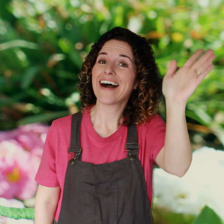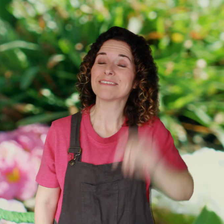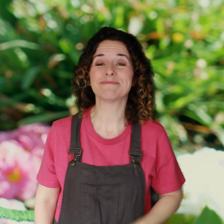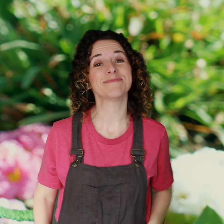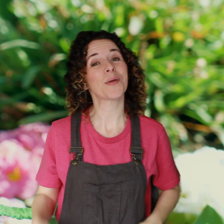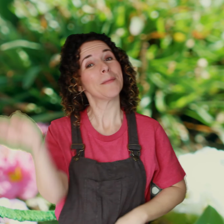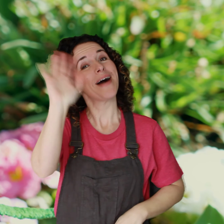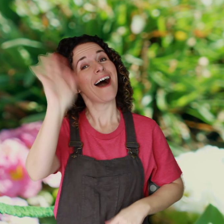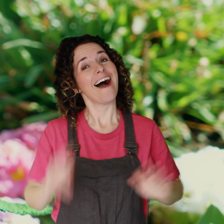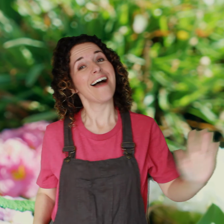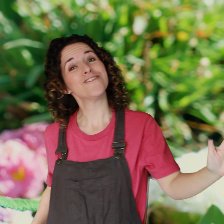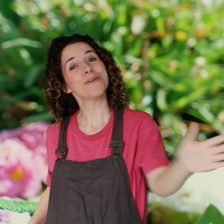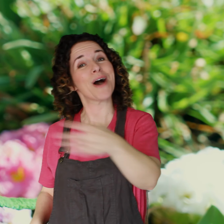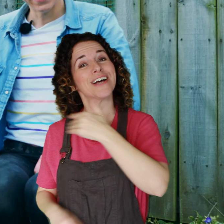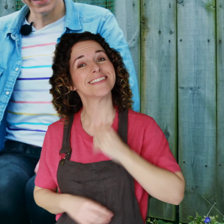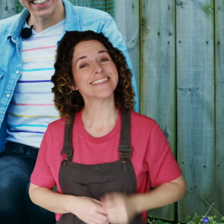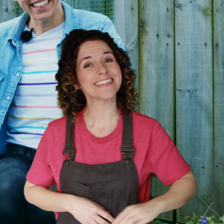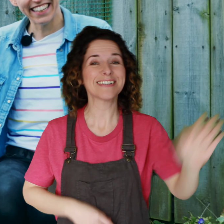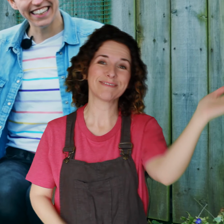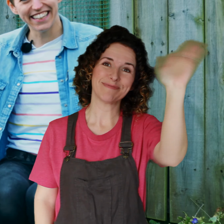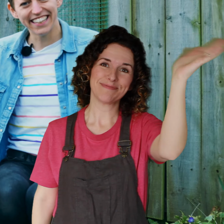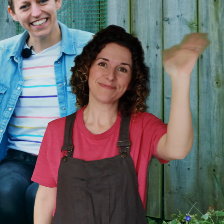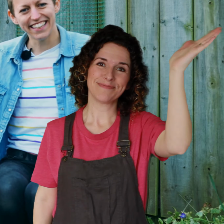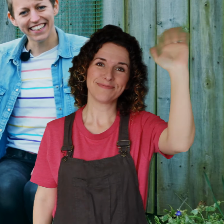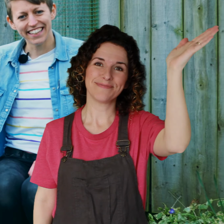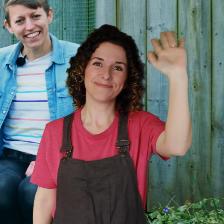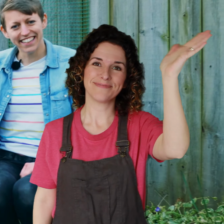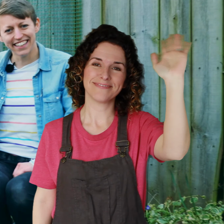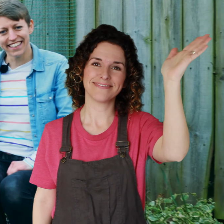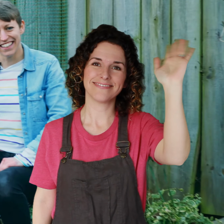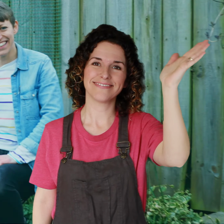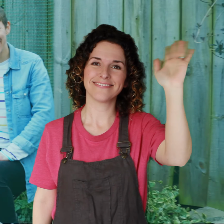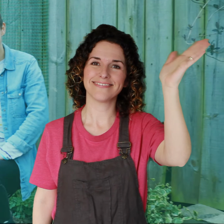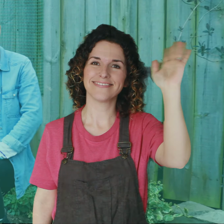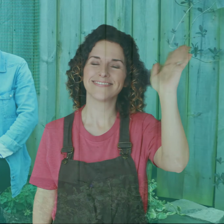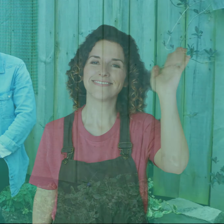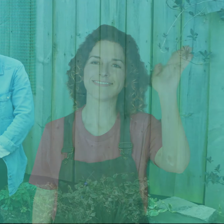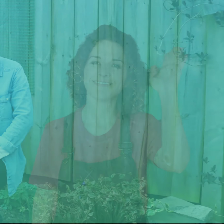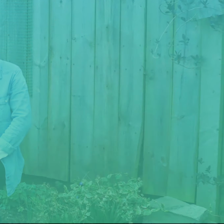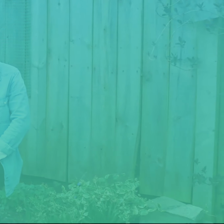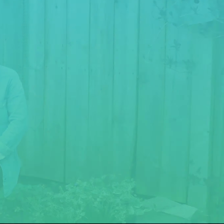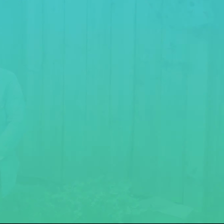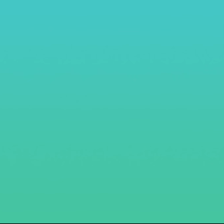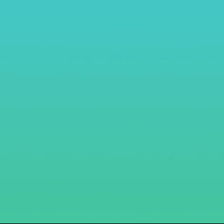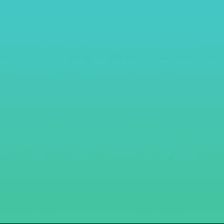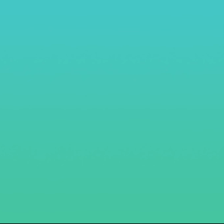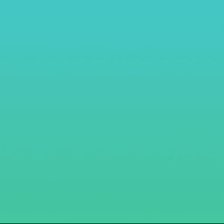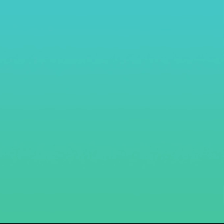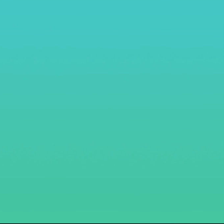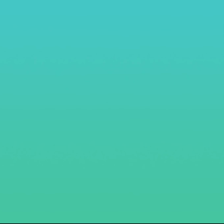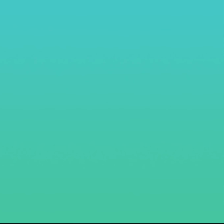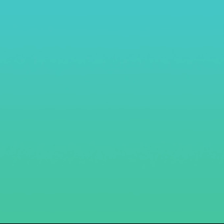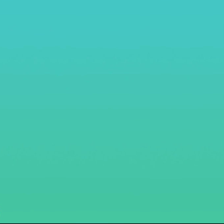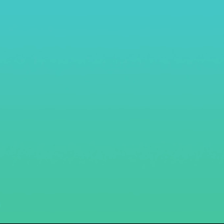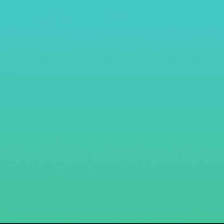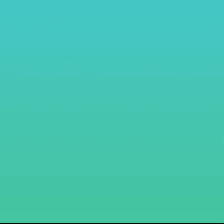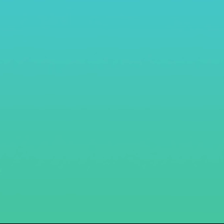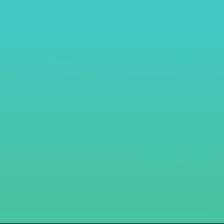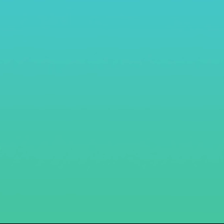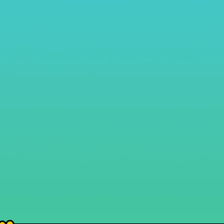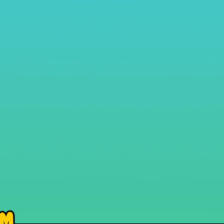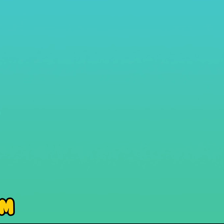Goodbye everybody. Buzz. Buzz. Buzz. Buzz.